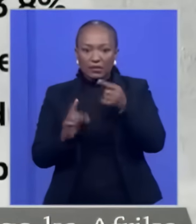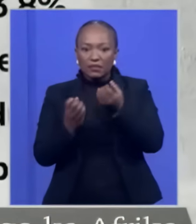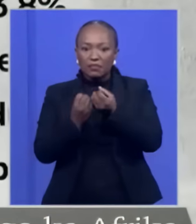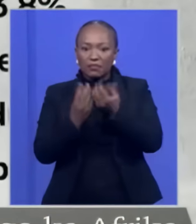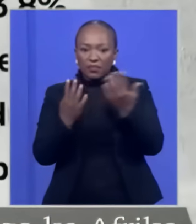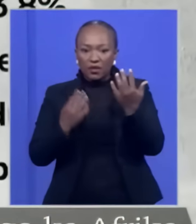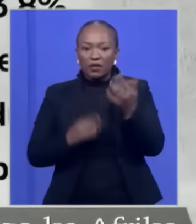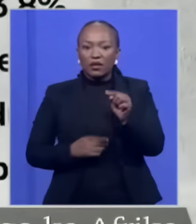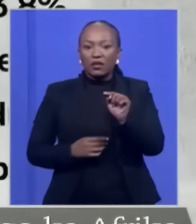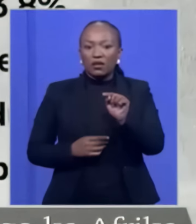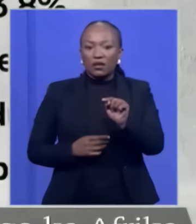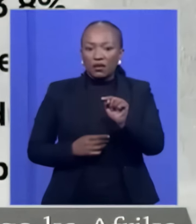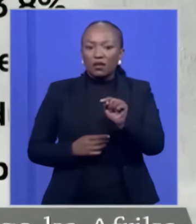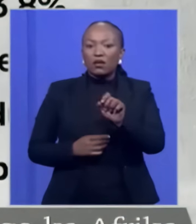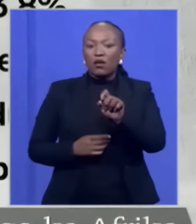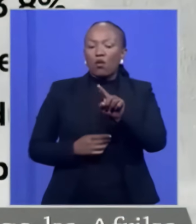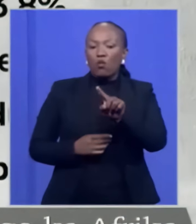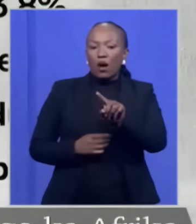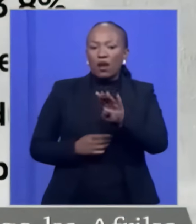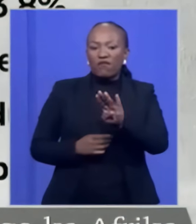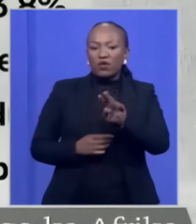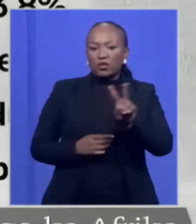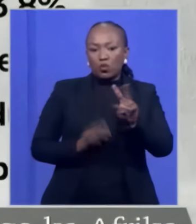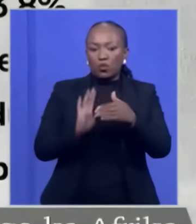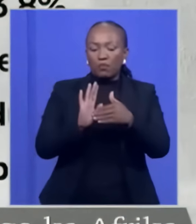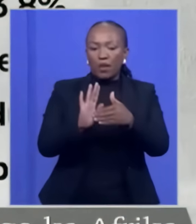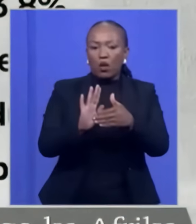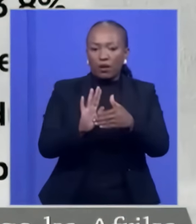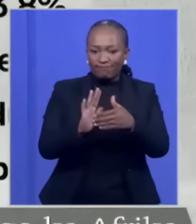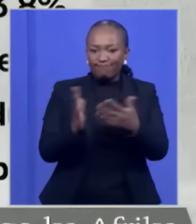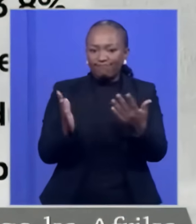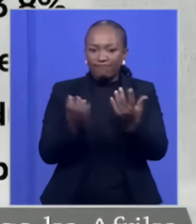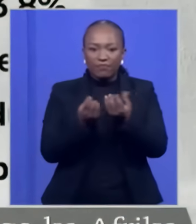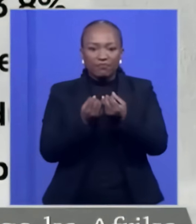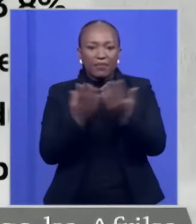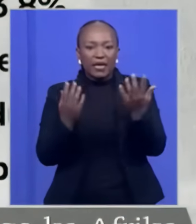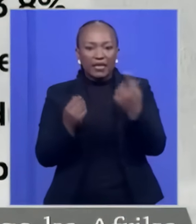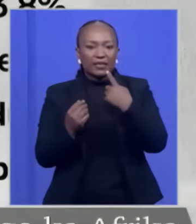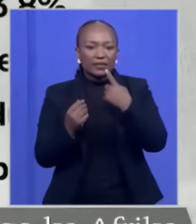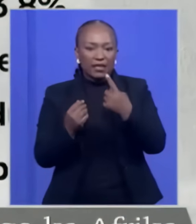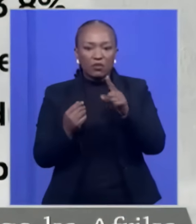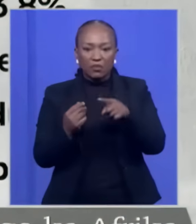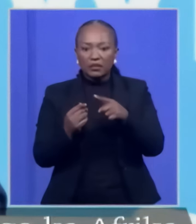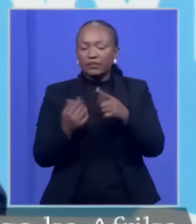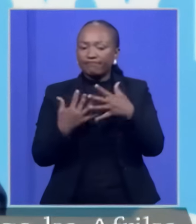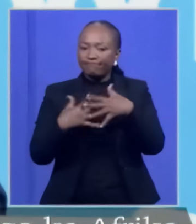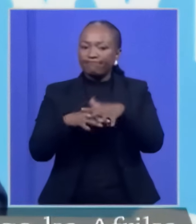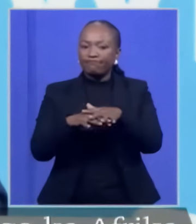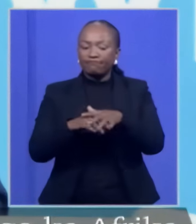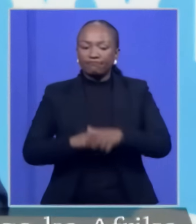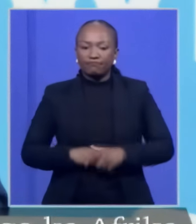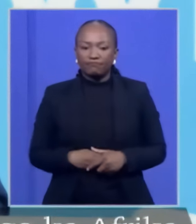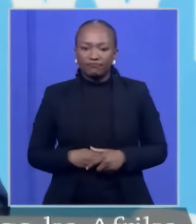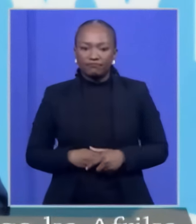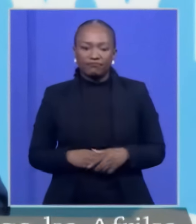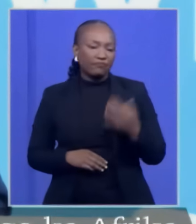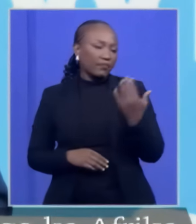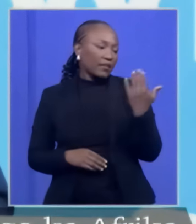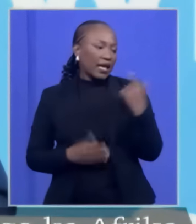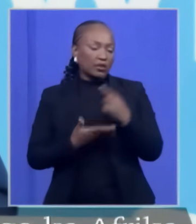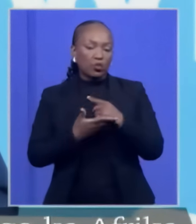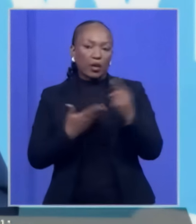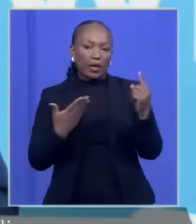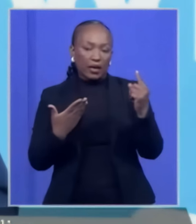tše 420 le ge go le bjalo o re bontši ke bjo bo swanelago ke go dirwa. Just last week we